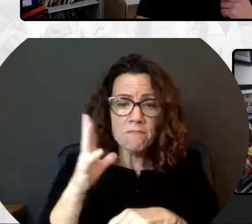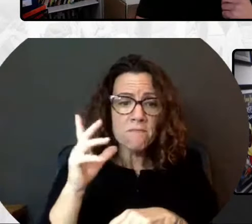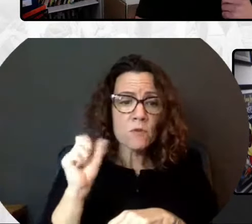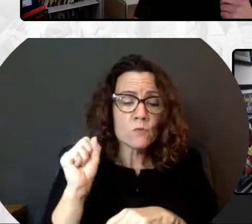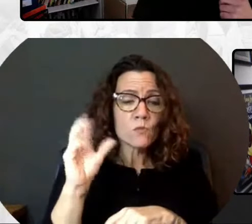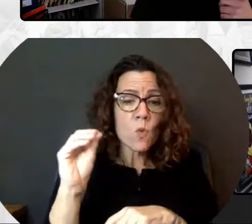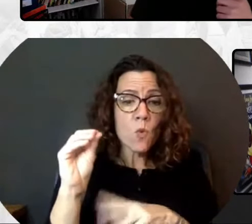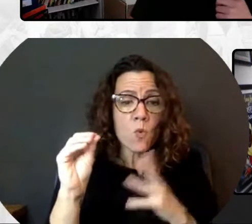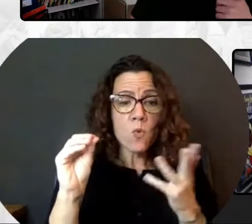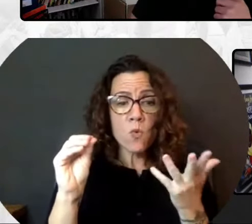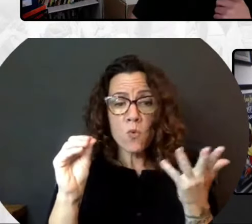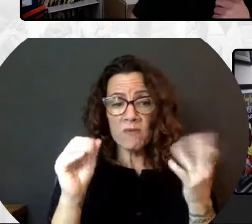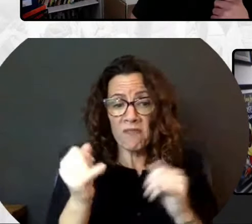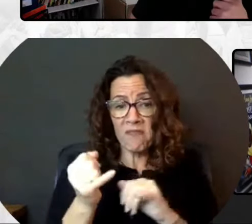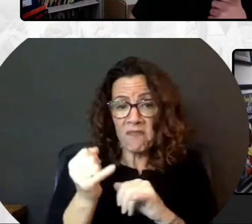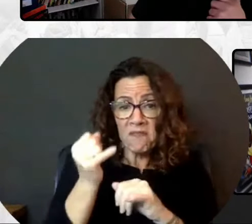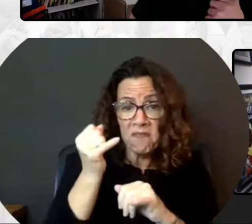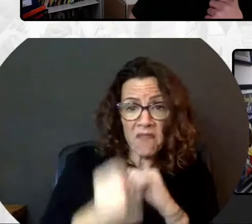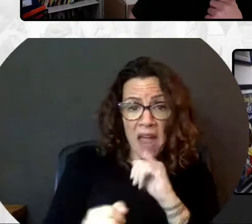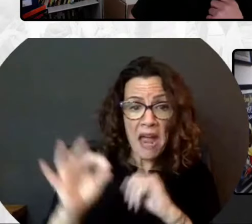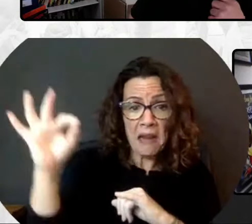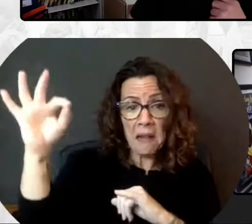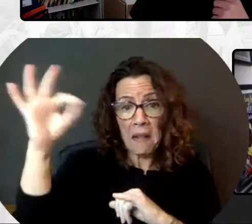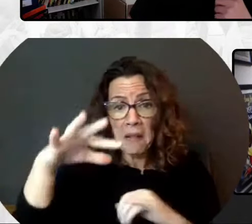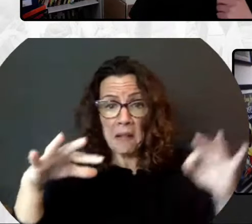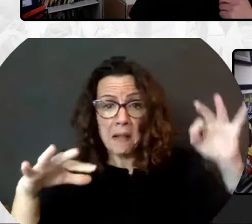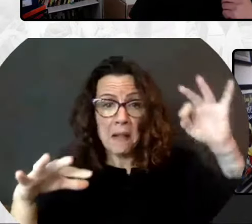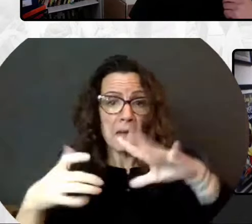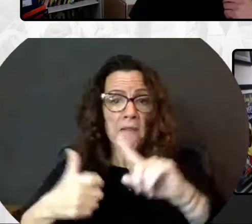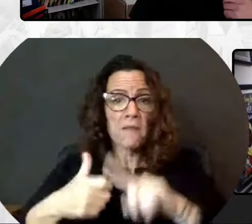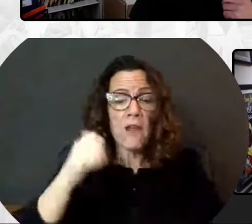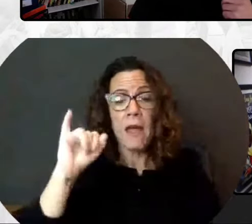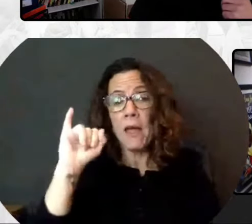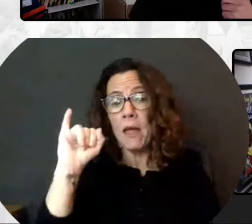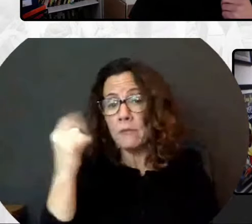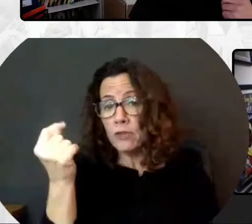BP you wanna throw in there, or we can just close on out.